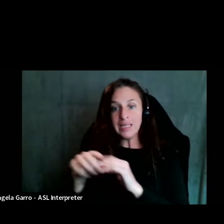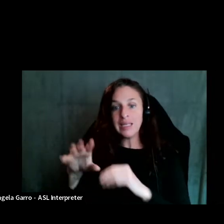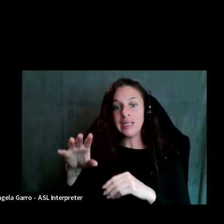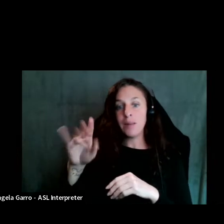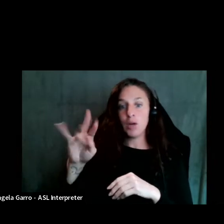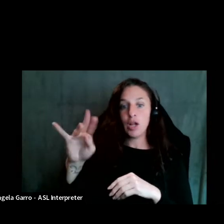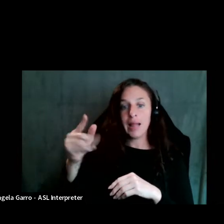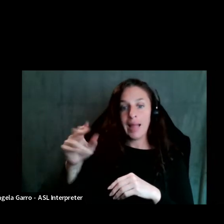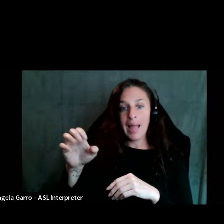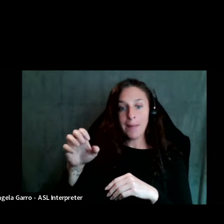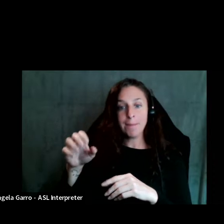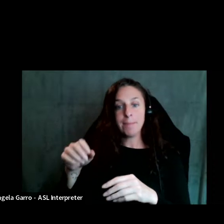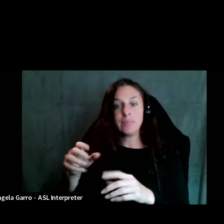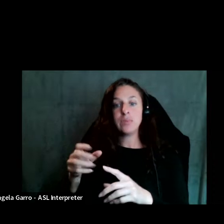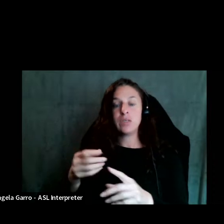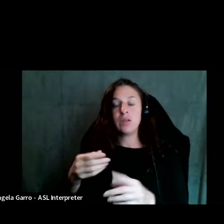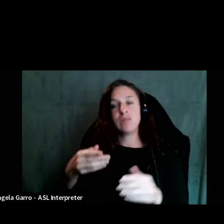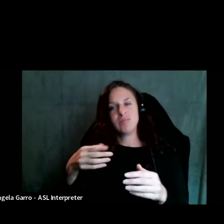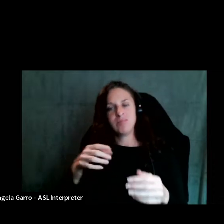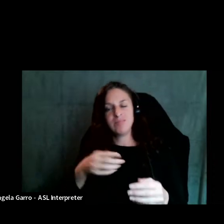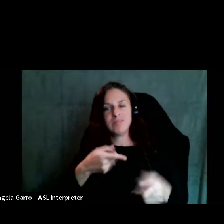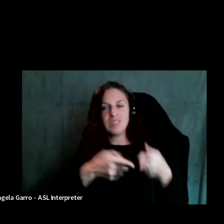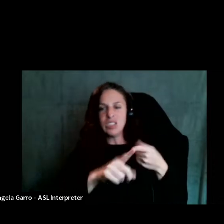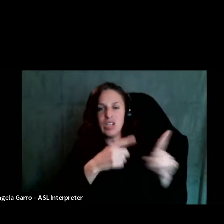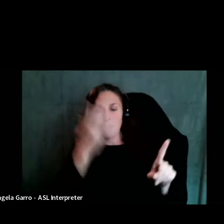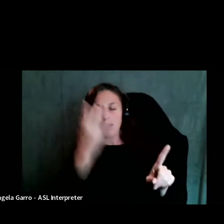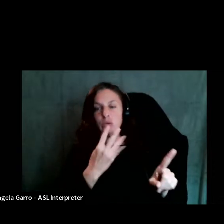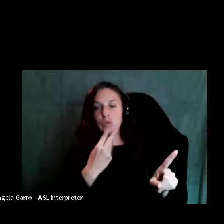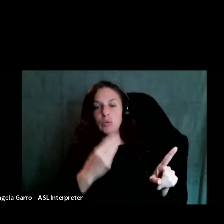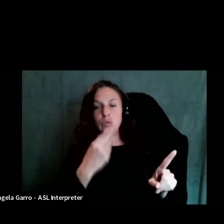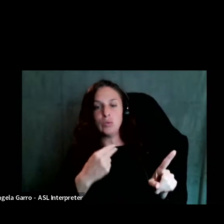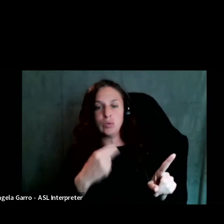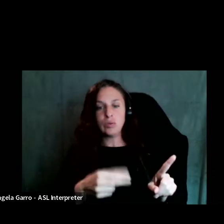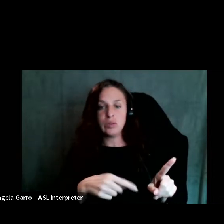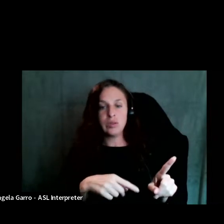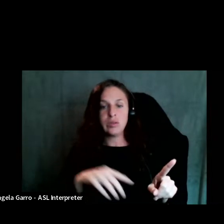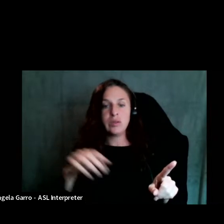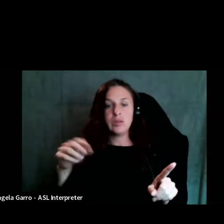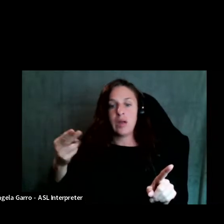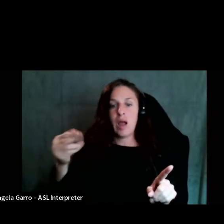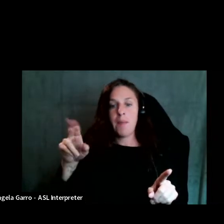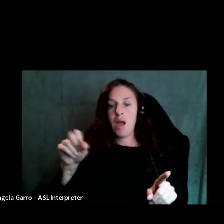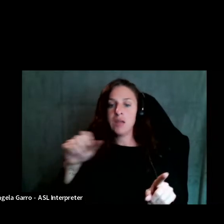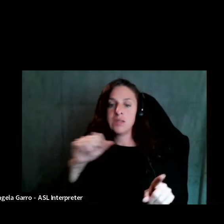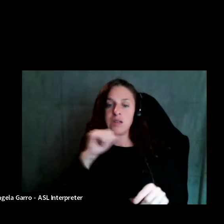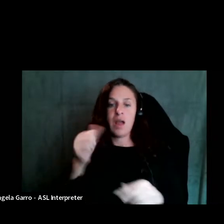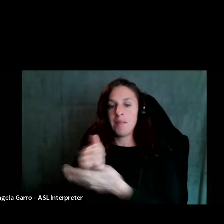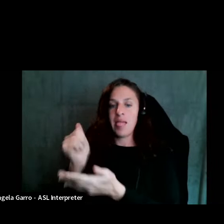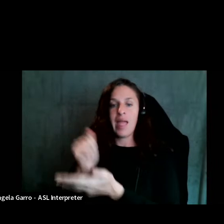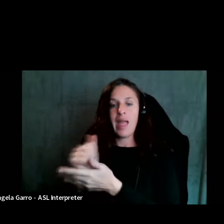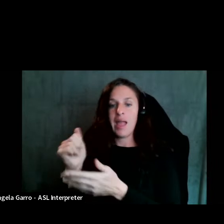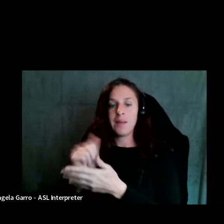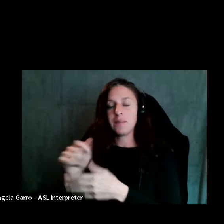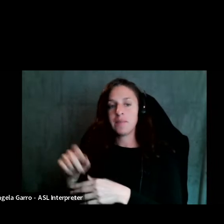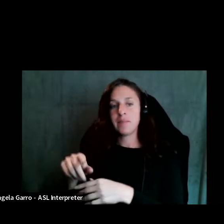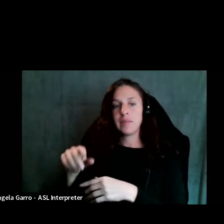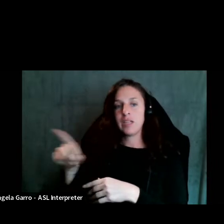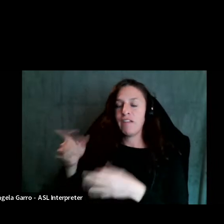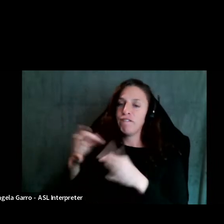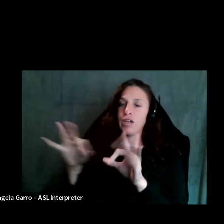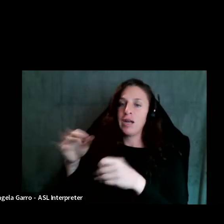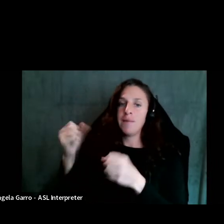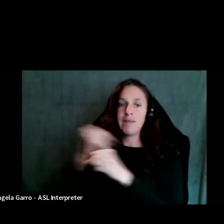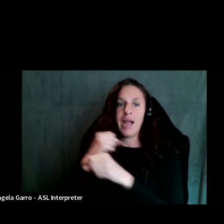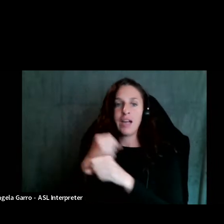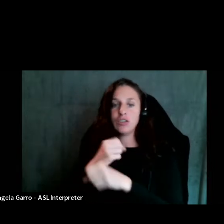by a group of other students, insulting him for being Jewish and claiming that Hamas are not to blame, they're freedom fighters and Jews suck. And at